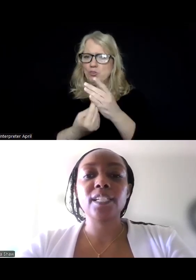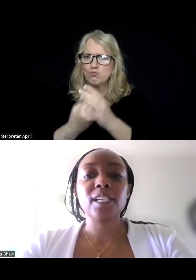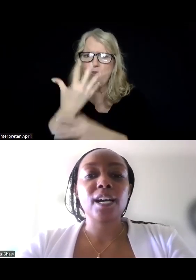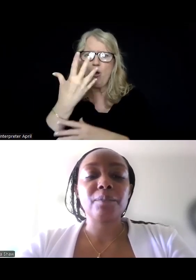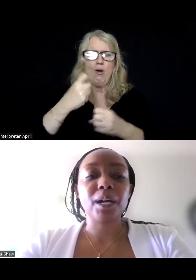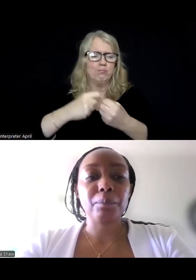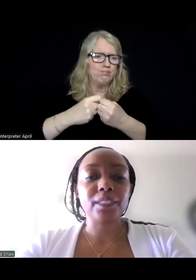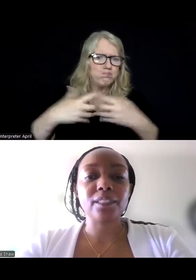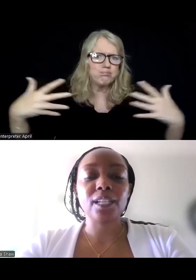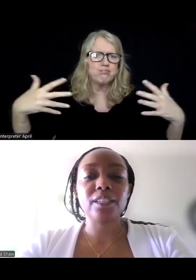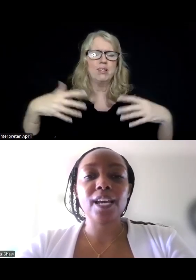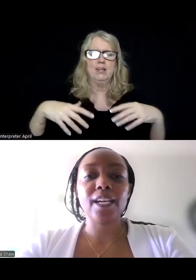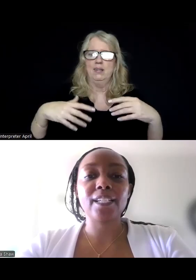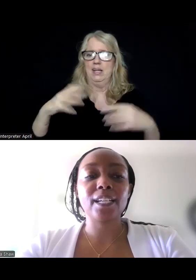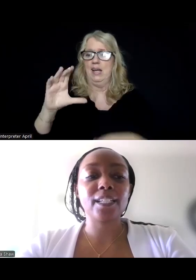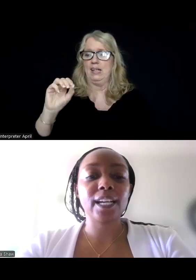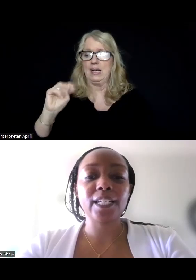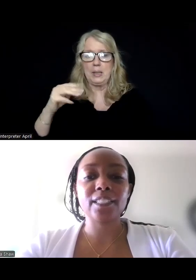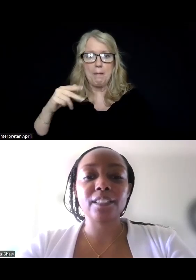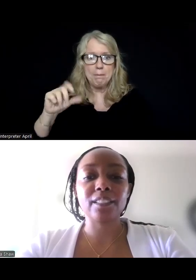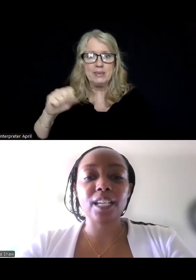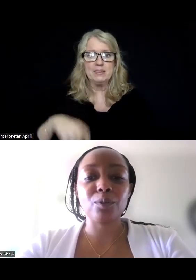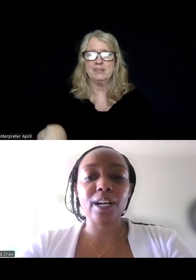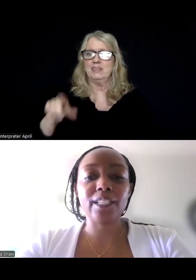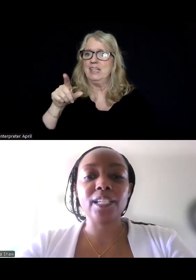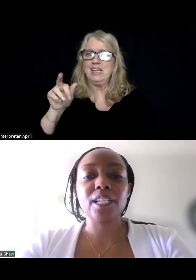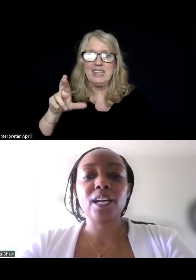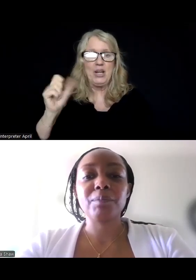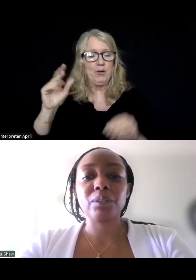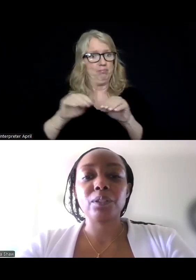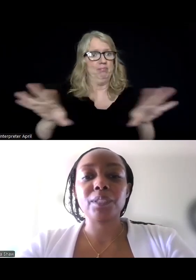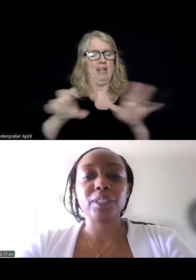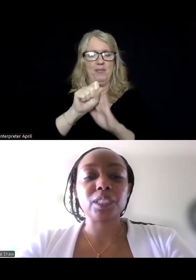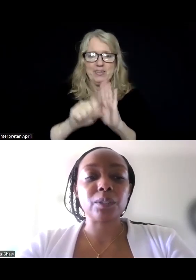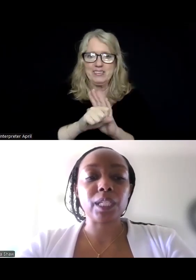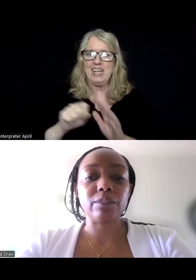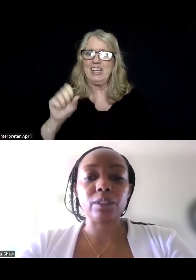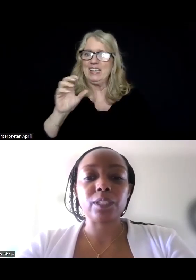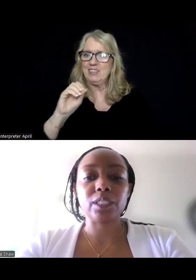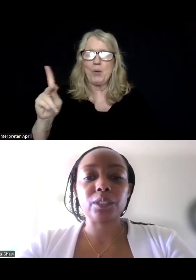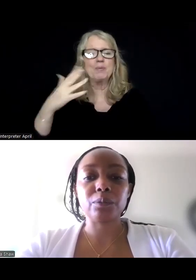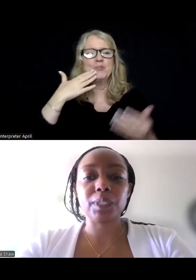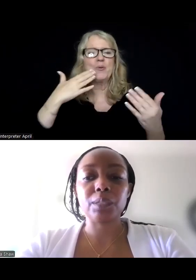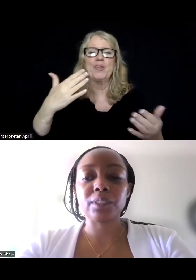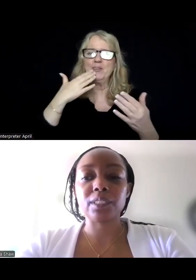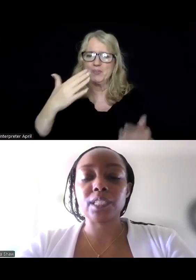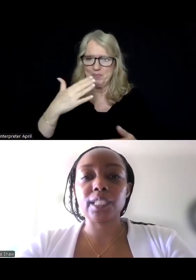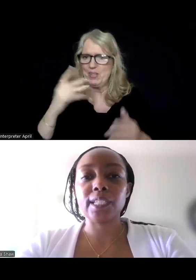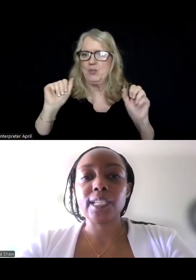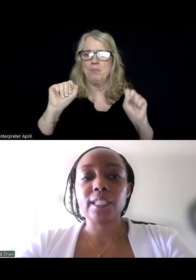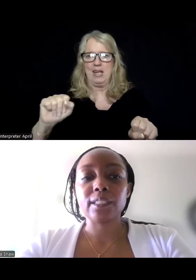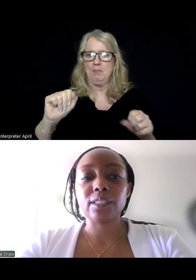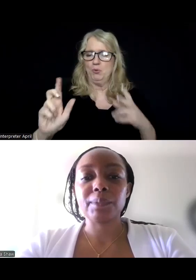And Compass has done that. Carrie has done that statewide in Oklahoma, and we're just so thankful to be able to